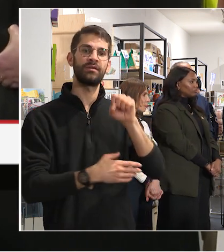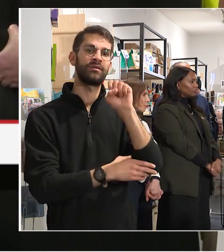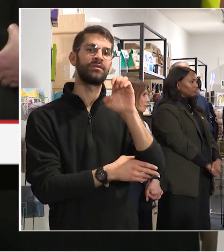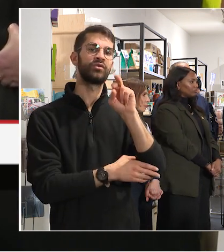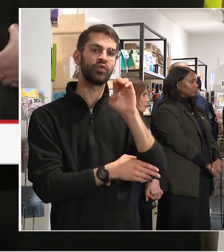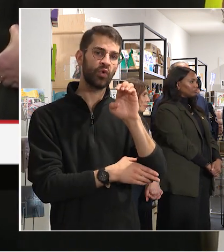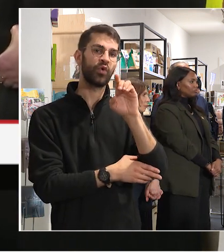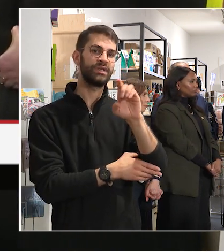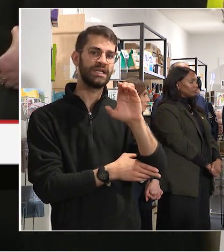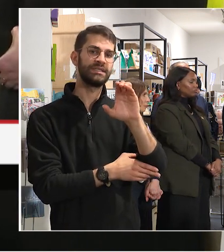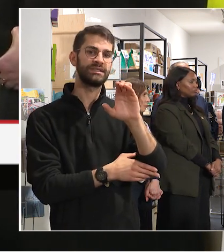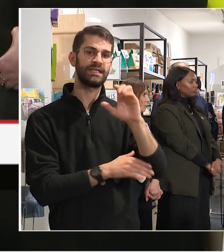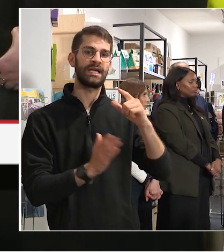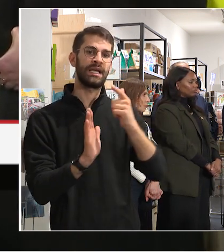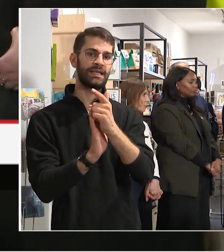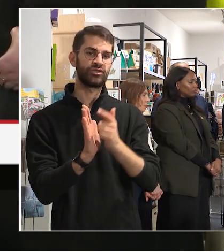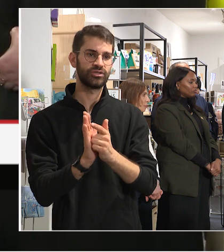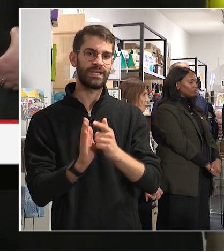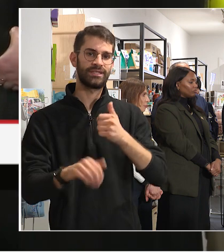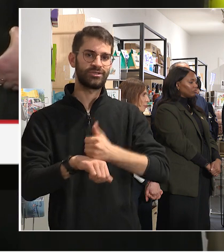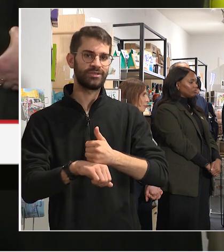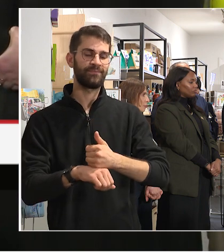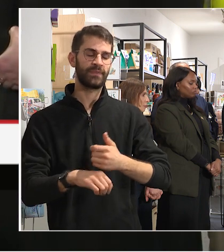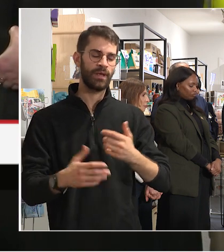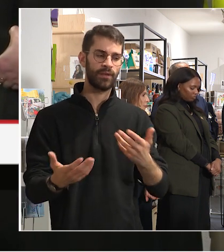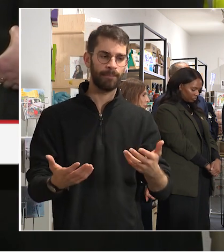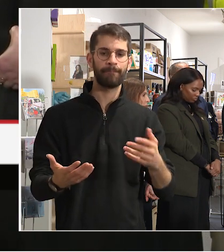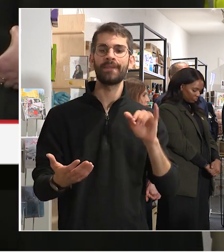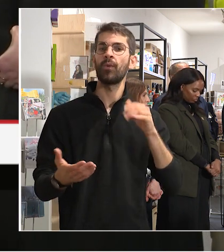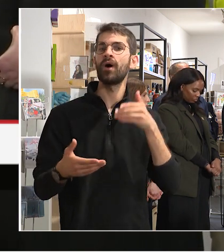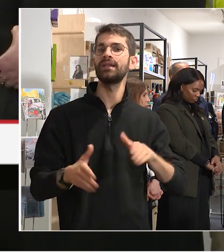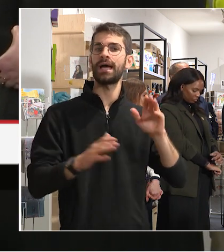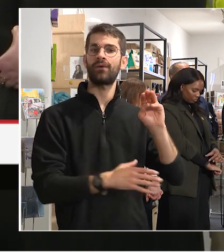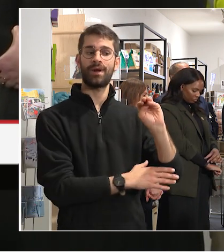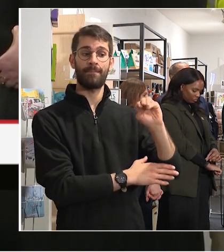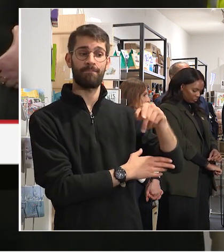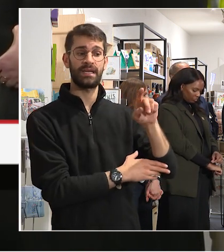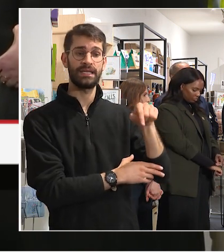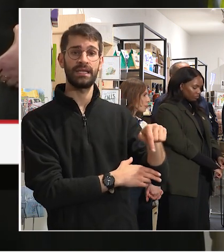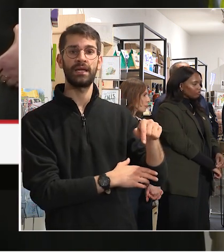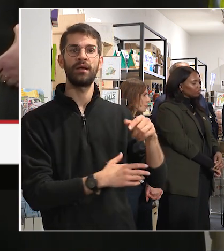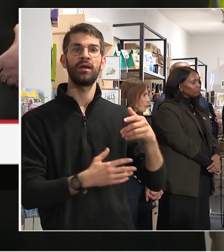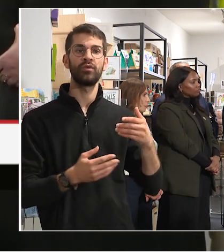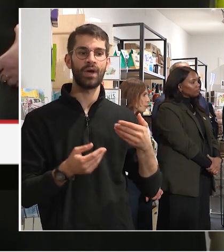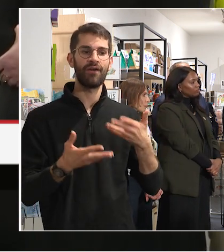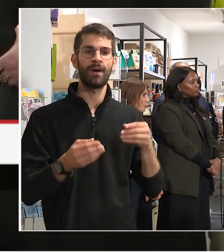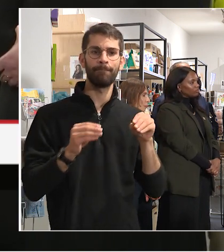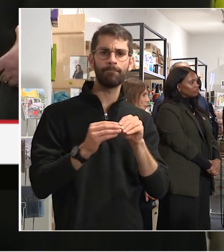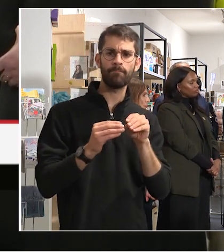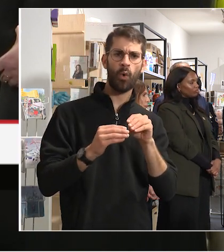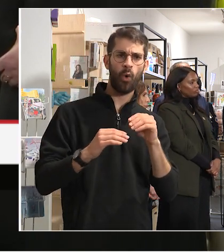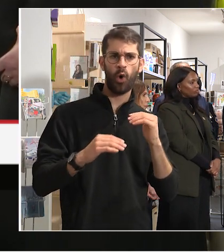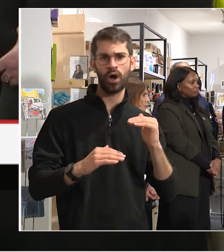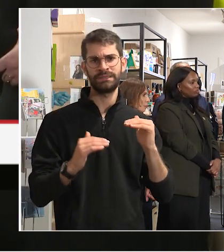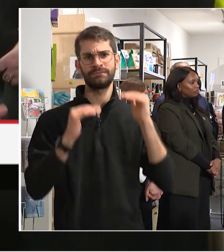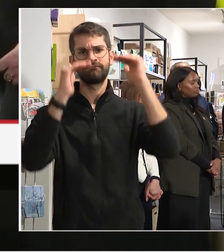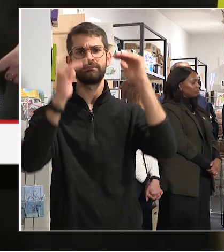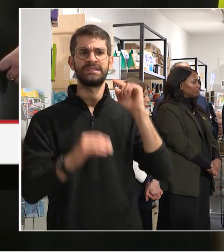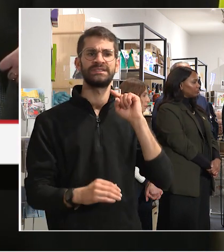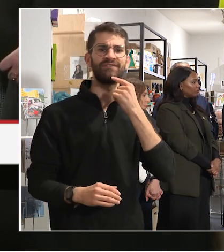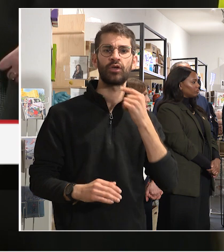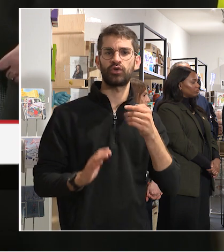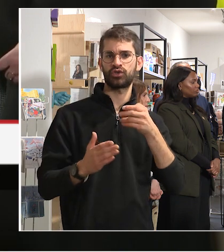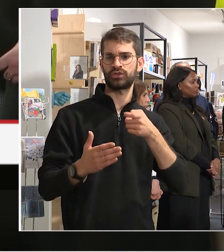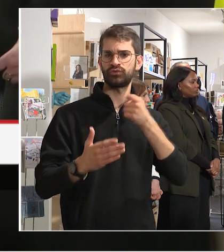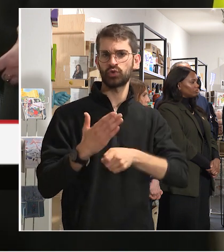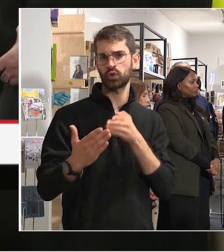legislation that allows MPD to bring more substantial charges and gives the prosecutors what we